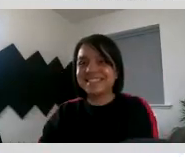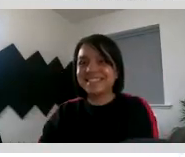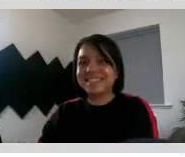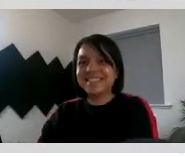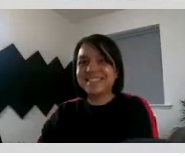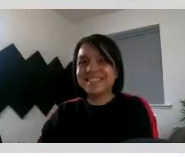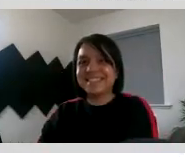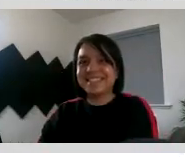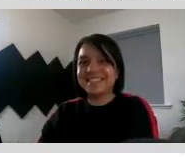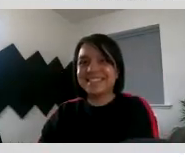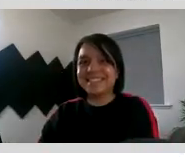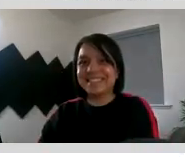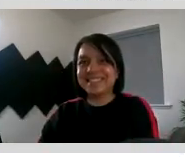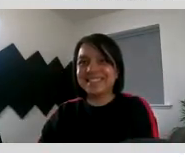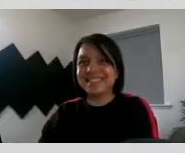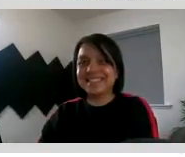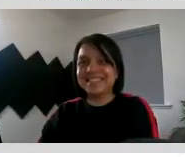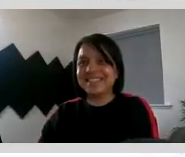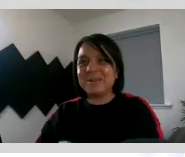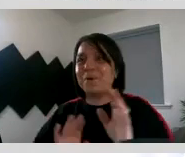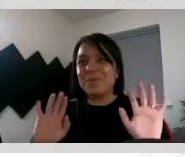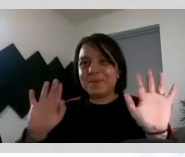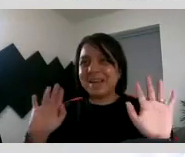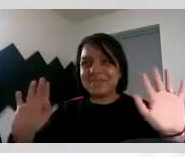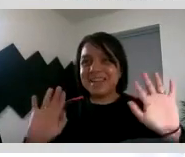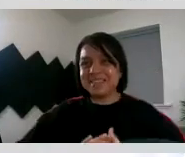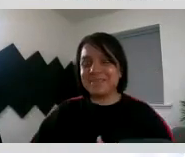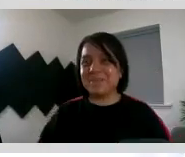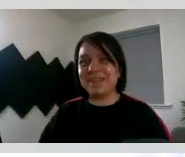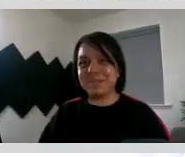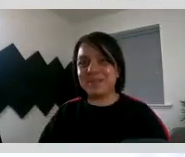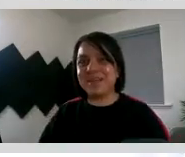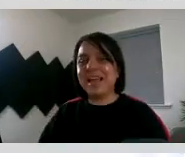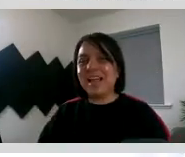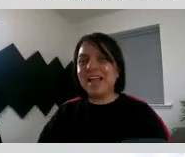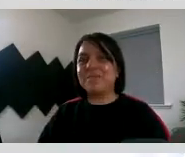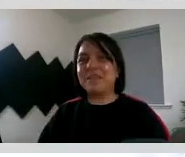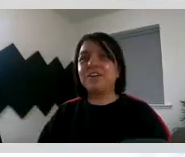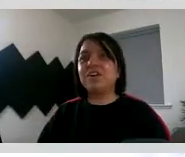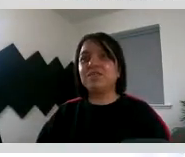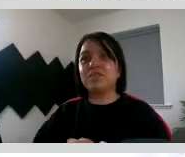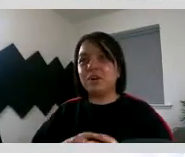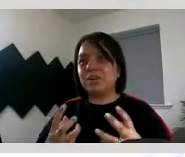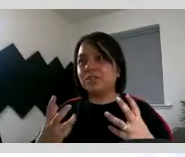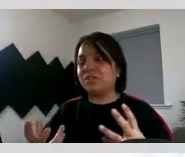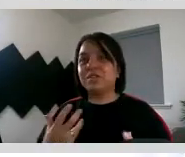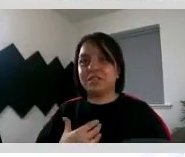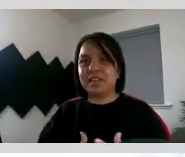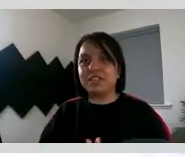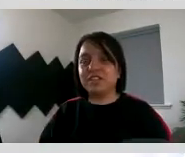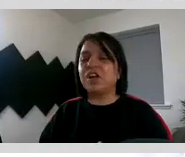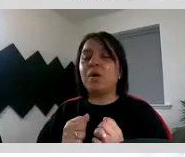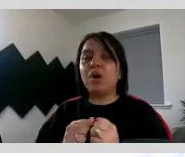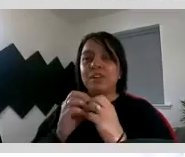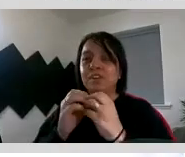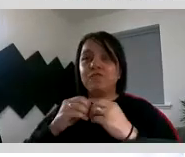telling off everybody yesterday for being late. Yeah, more people came today, Joseph. I'm really happy. And thank you guys for coming to the second